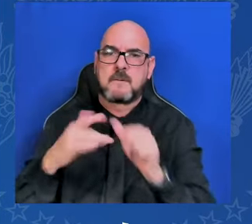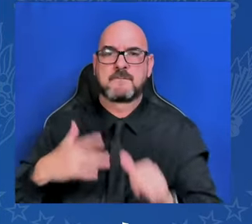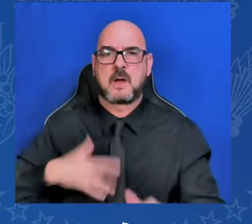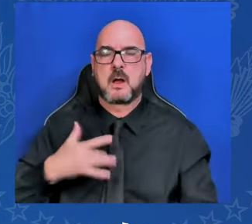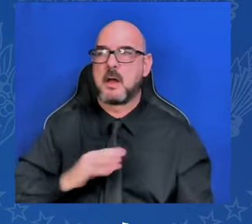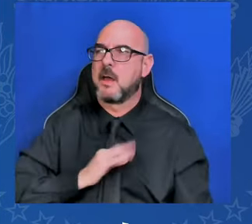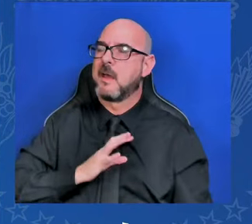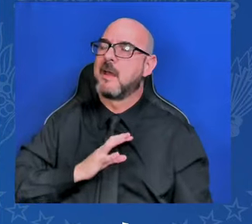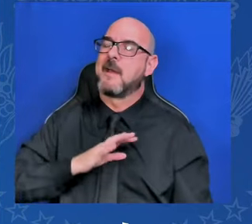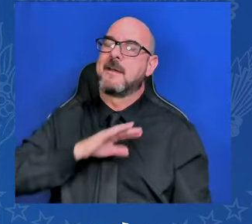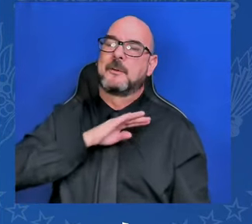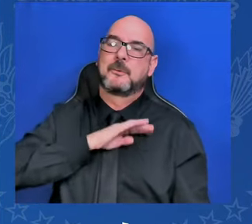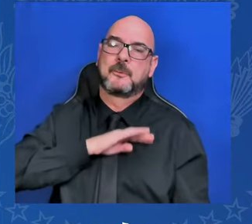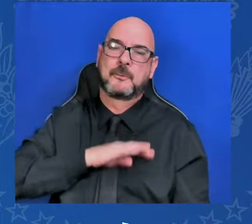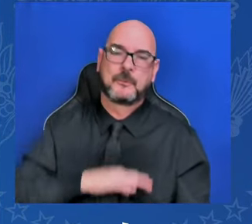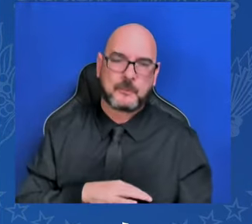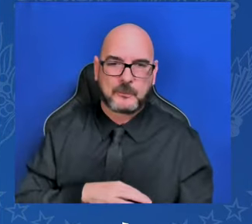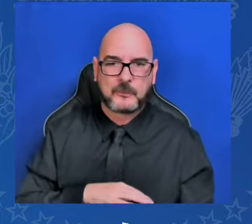versus how it's going.